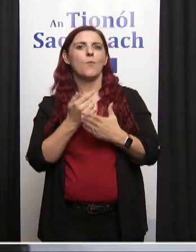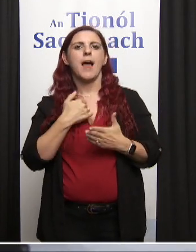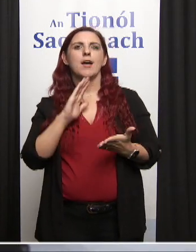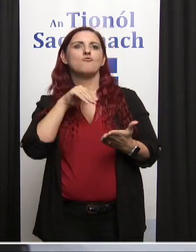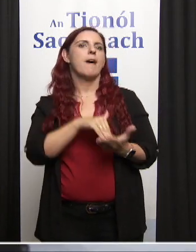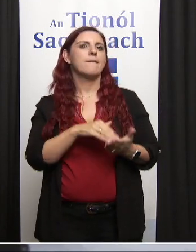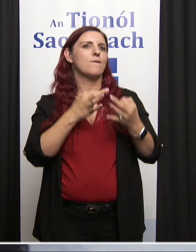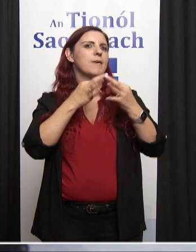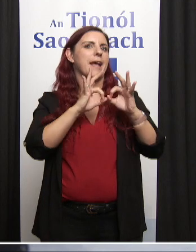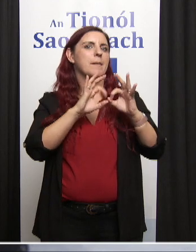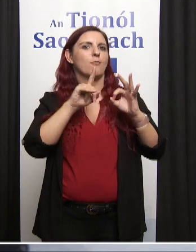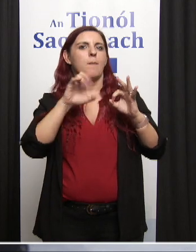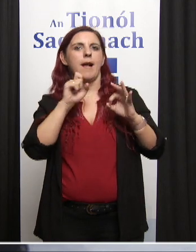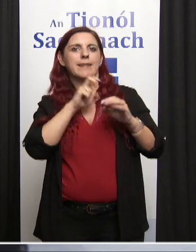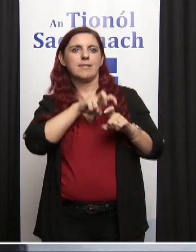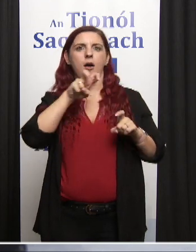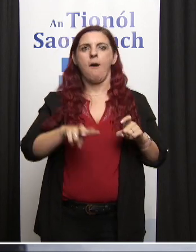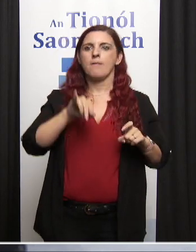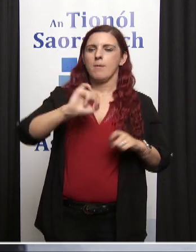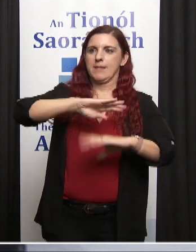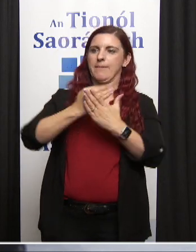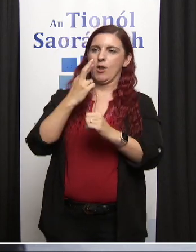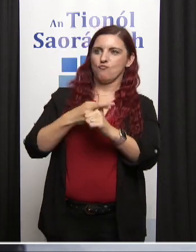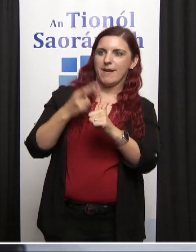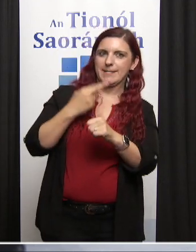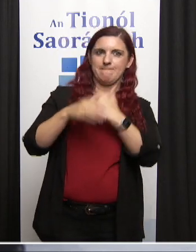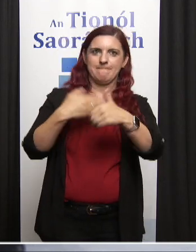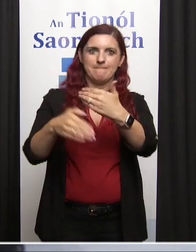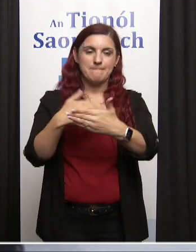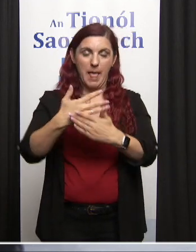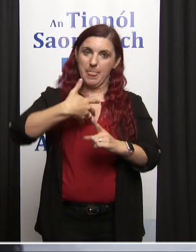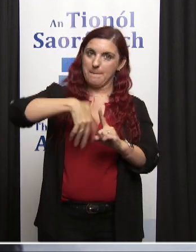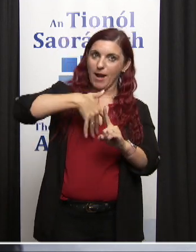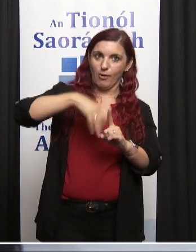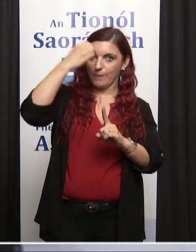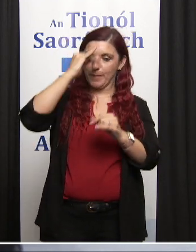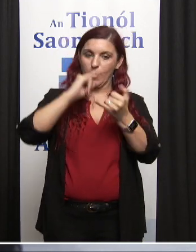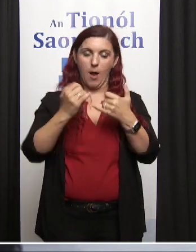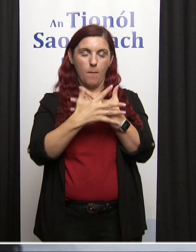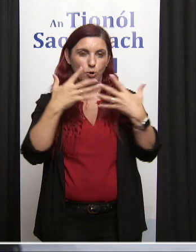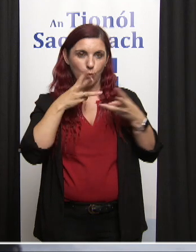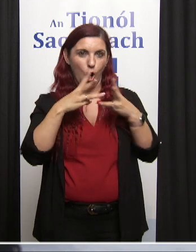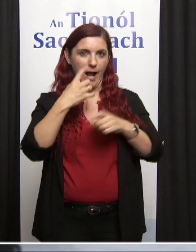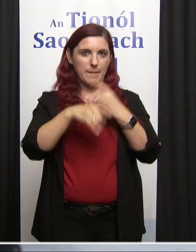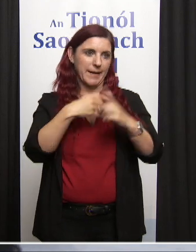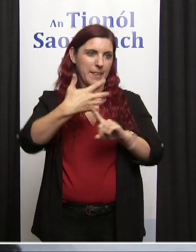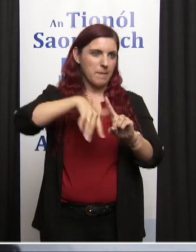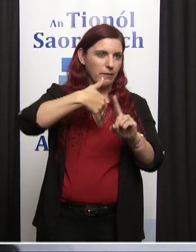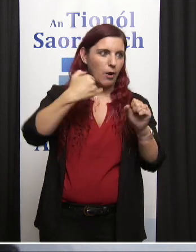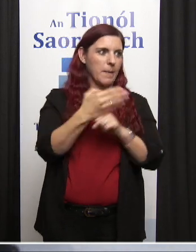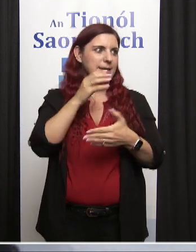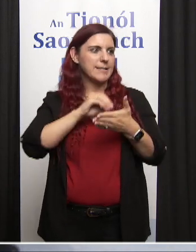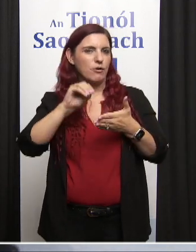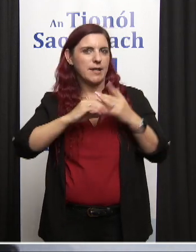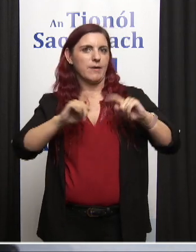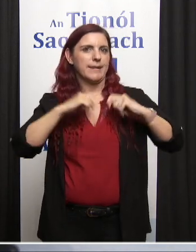up and you get off the bus and everything's there and we're ready to rock and roll. But behind the scenes, a phenomenal amount of work has been done by the Secretariat, who